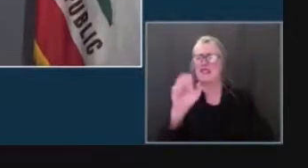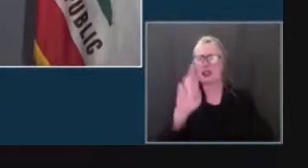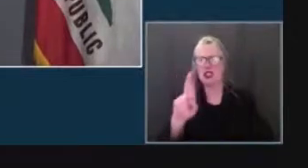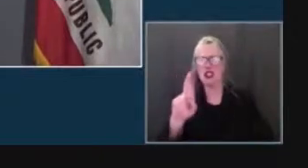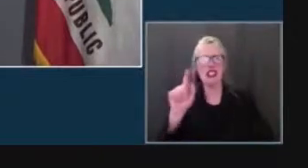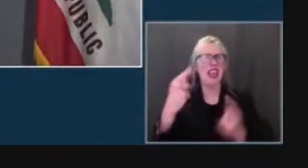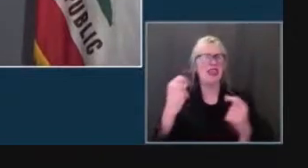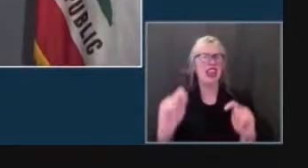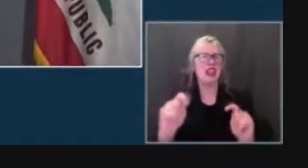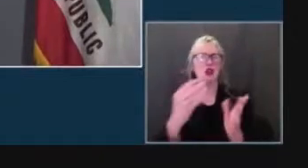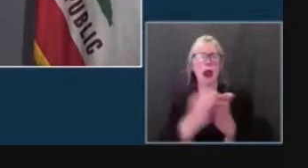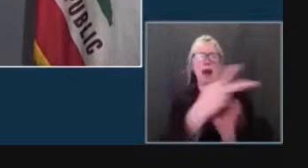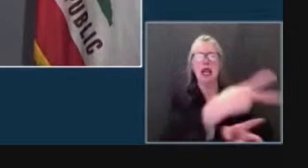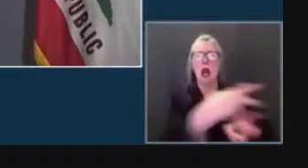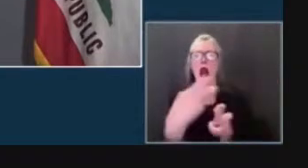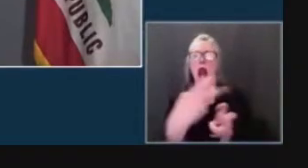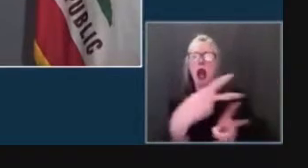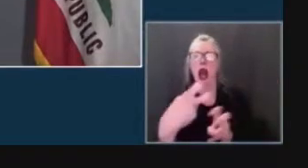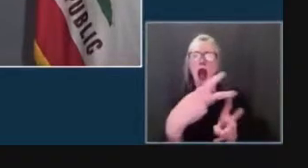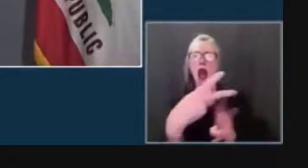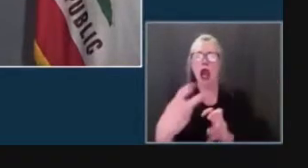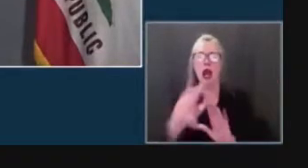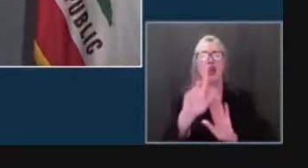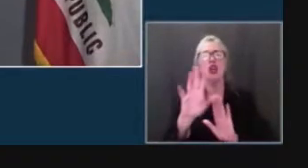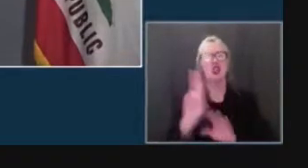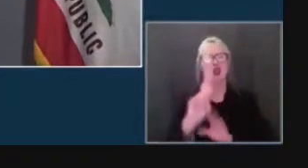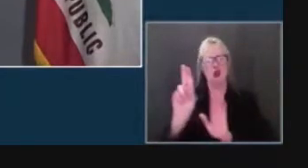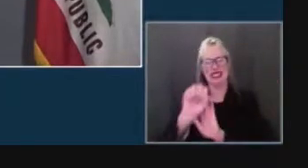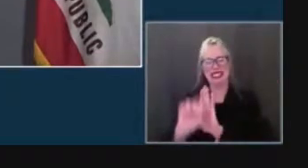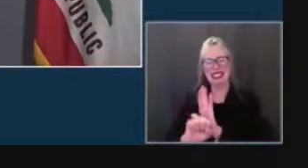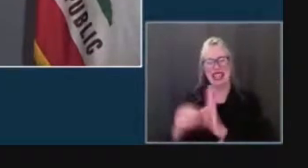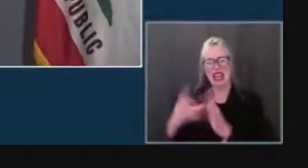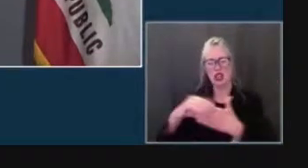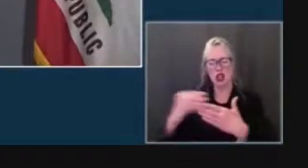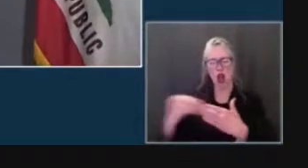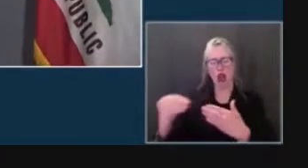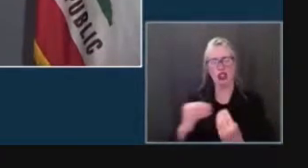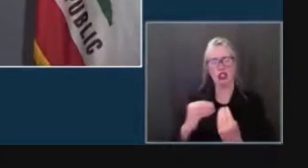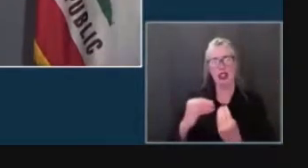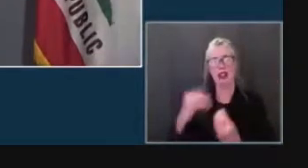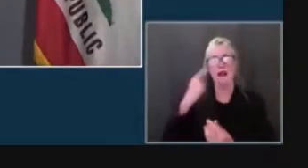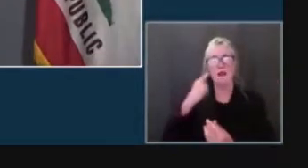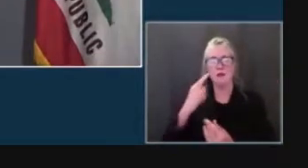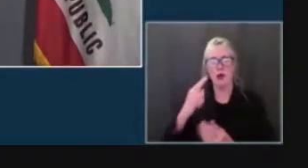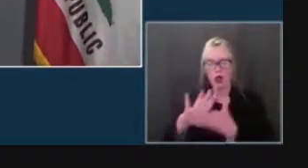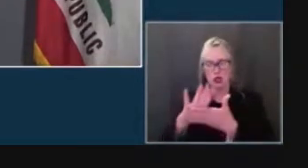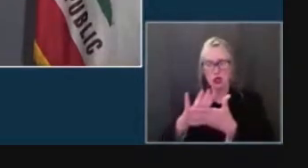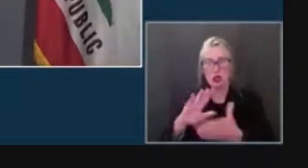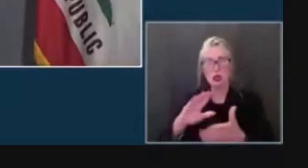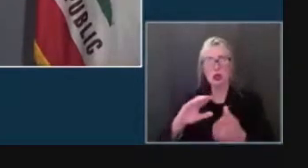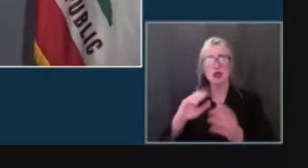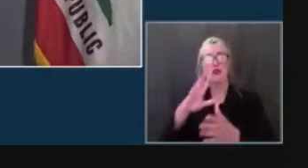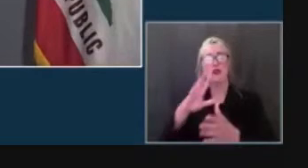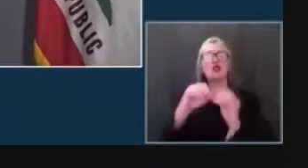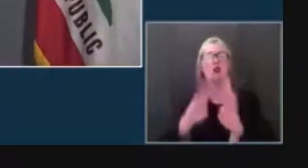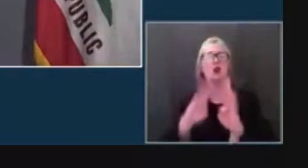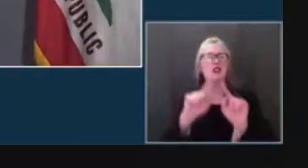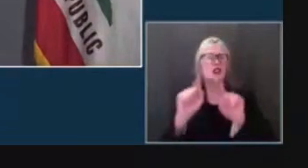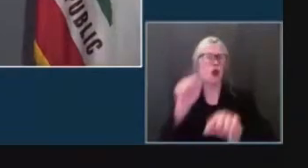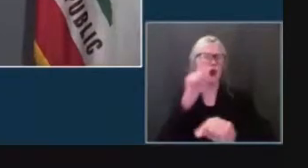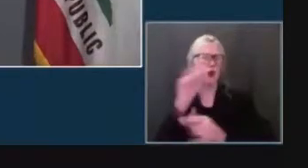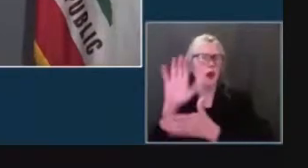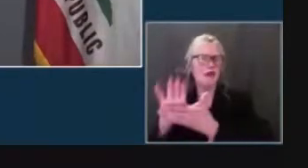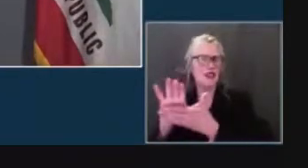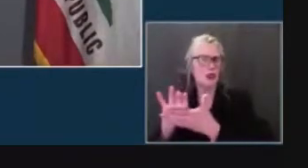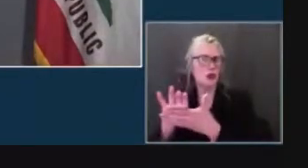schools by using state dollars to send students to private and religious schools. And they prevent the state from requiring that